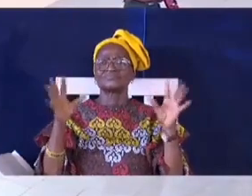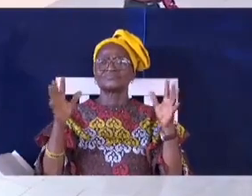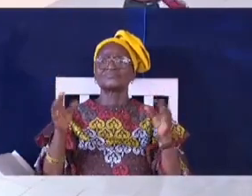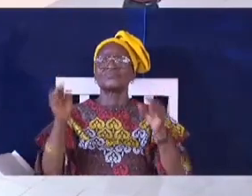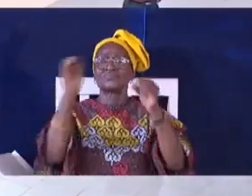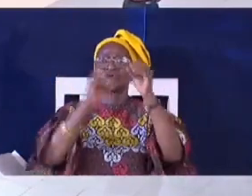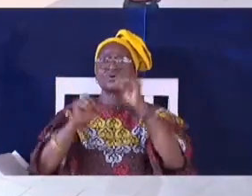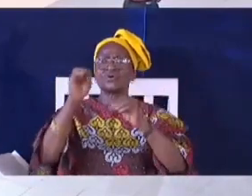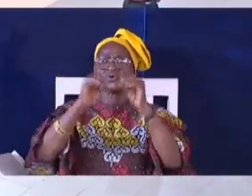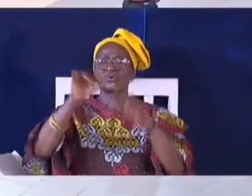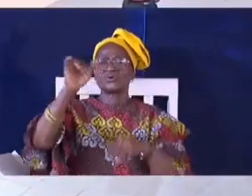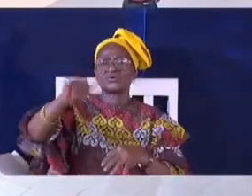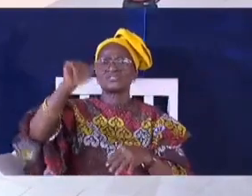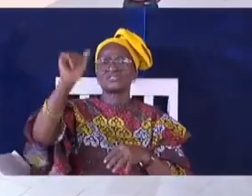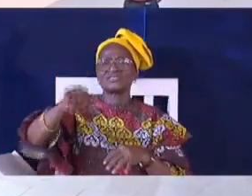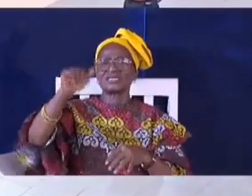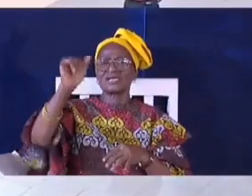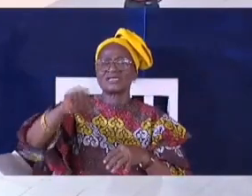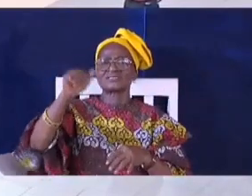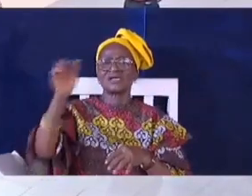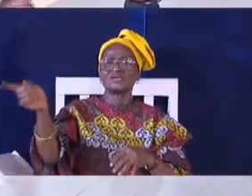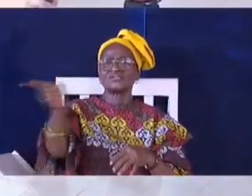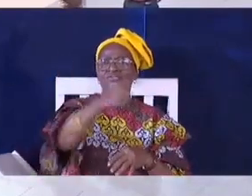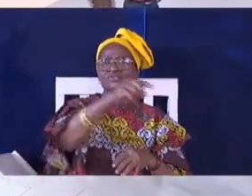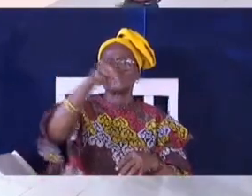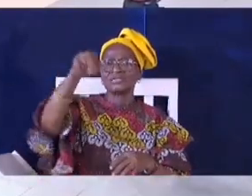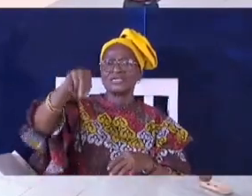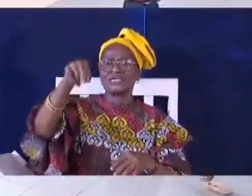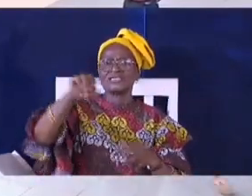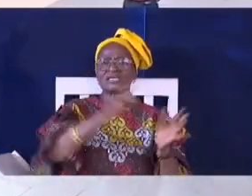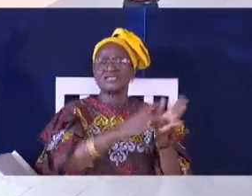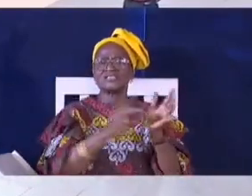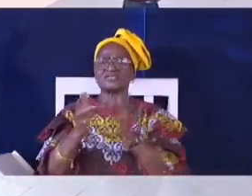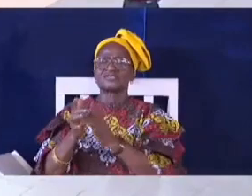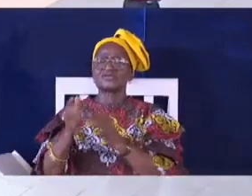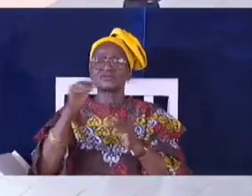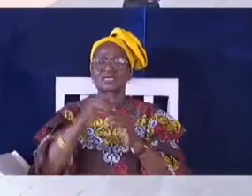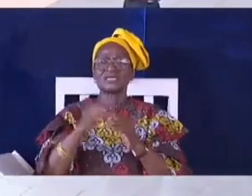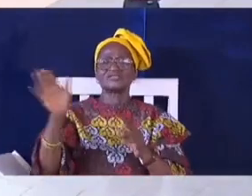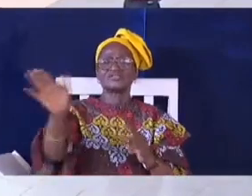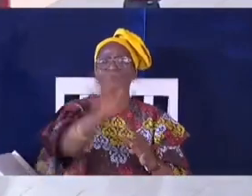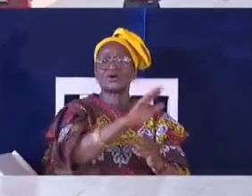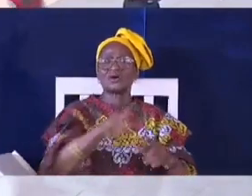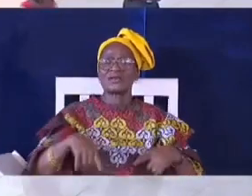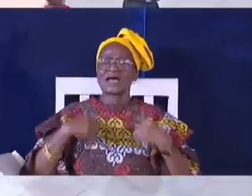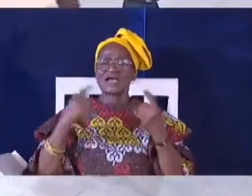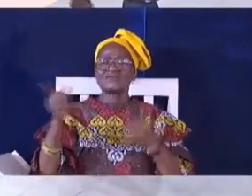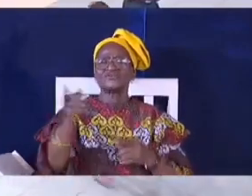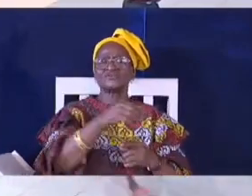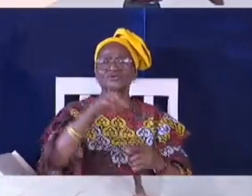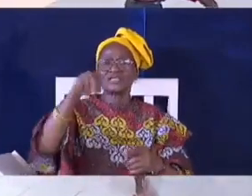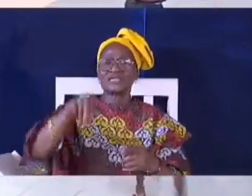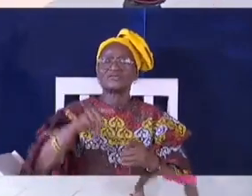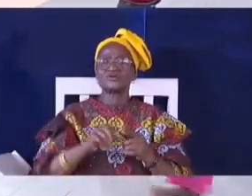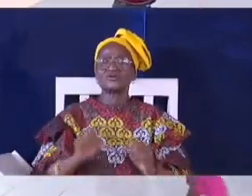Oh yes, you need Jesus in your life. You need to surrender your life to Him